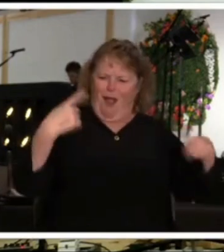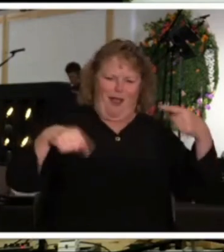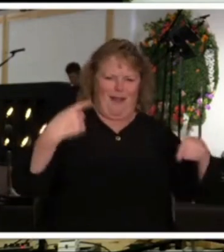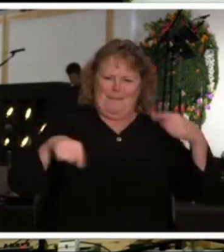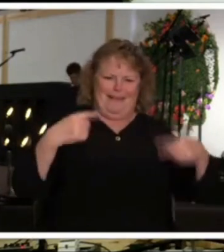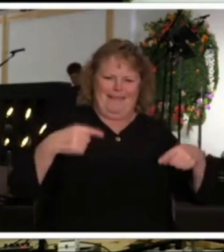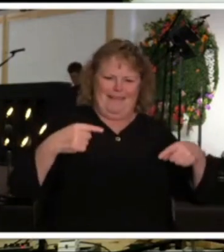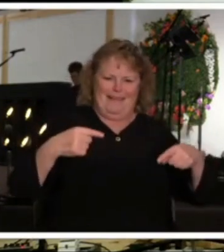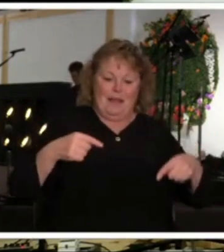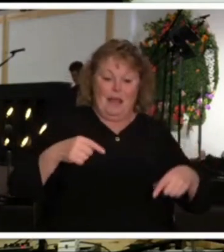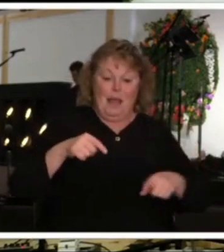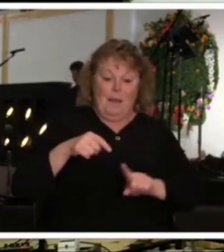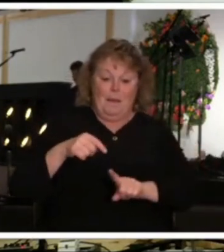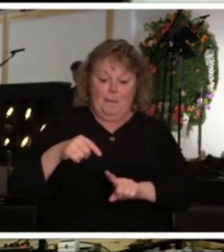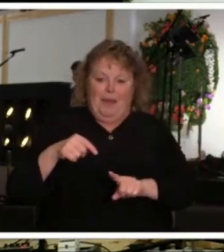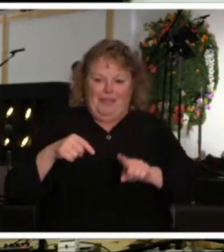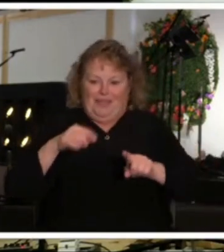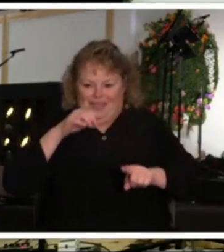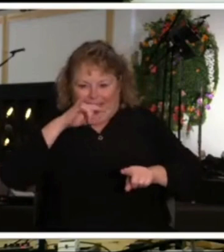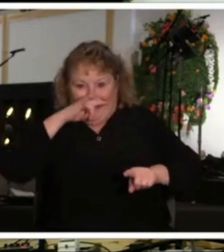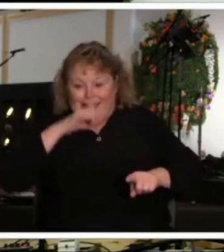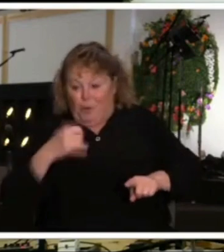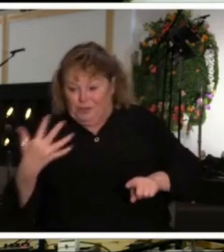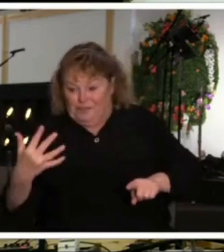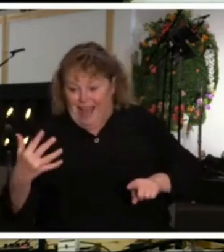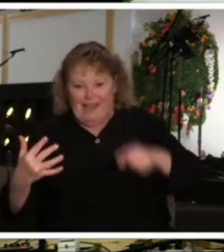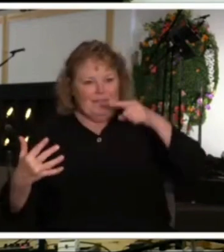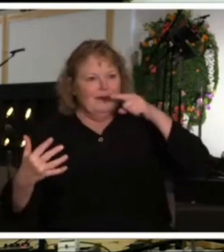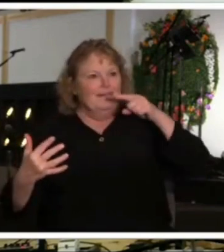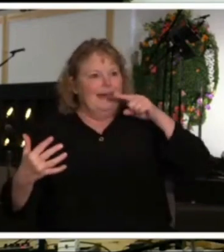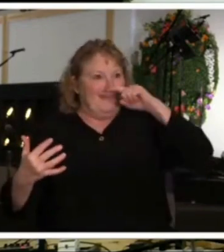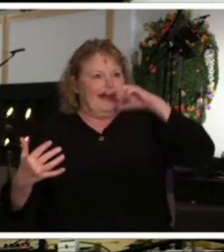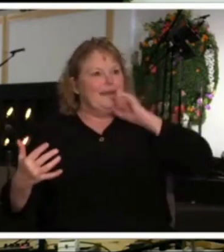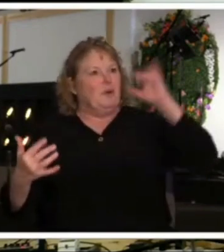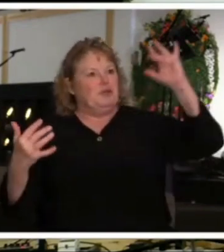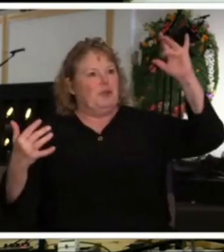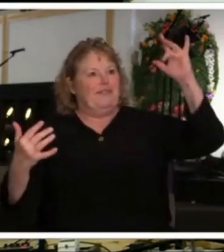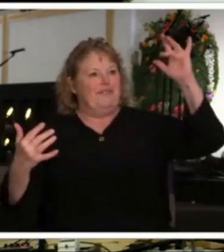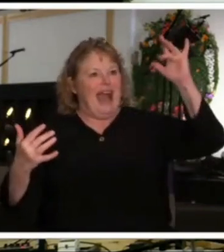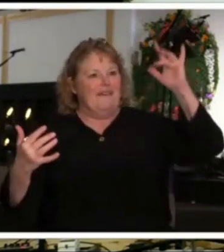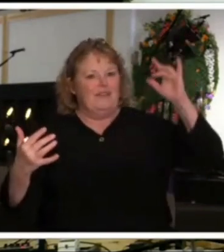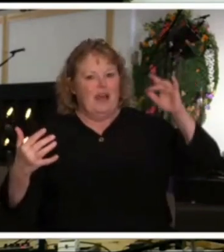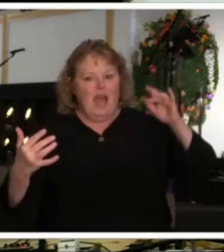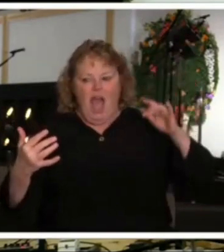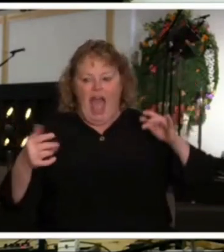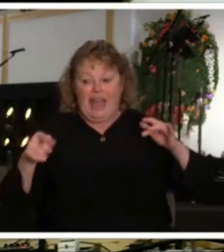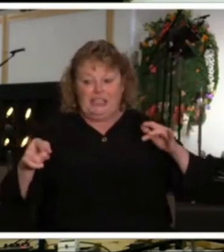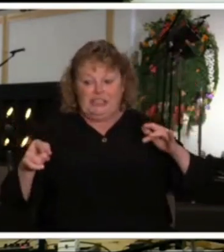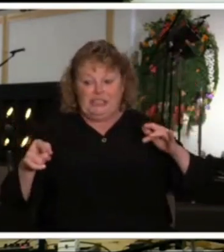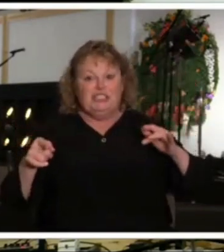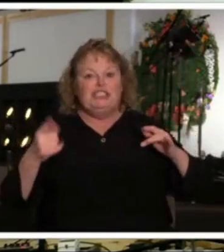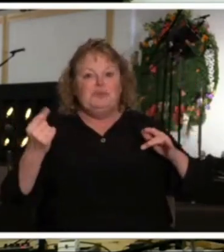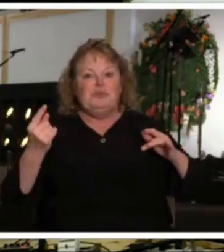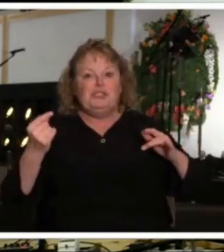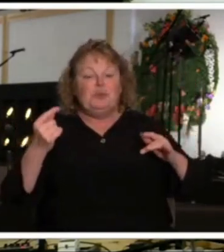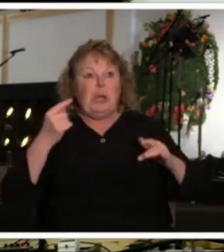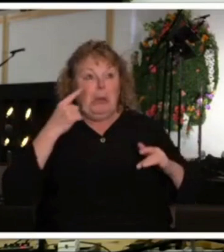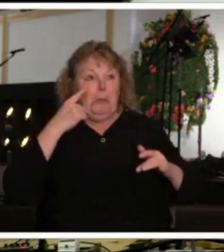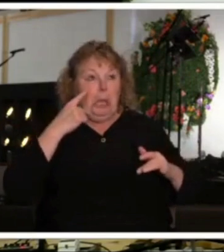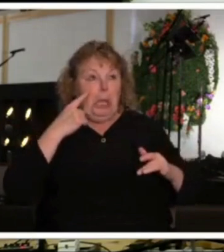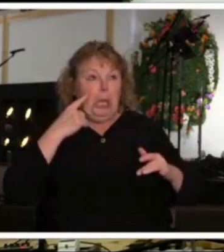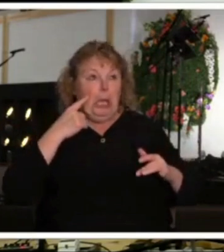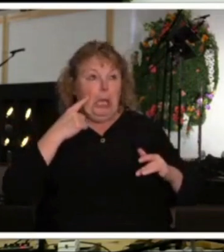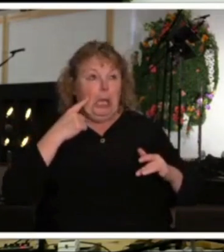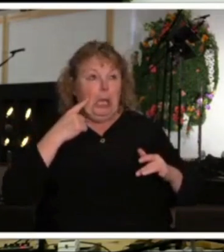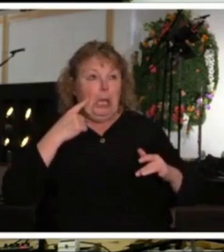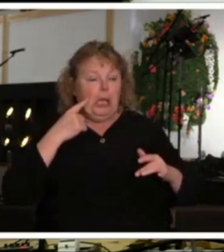a five-year-old and 25-year-old. And my five-year-old will know like to drop a tear. Now, I won't see anything, but